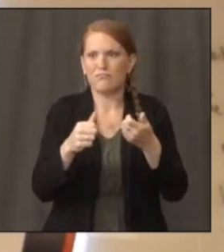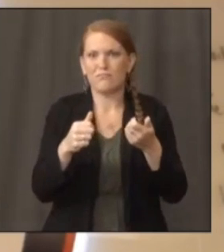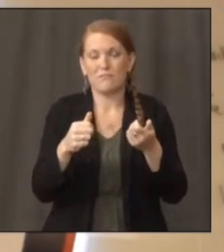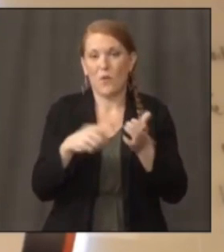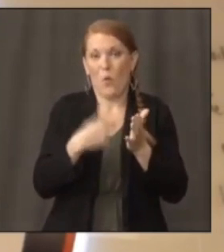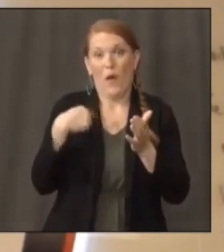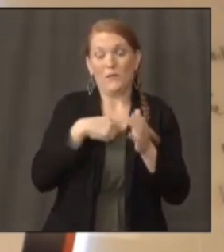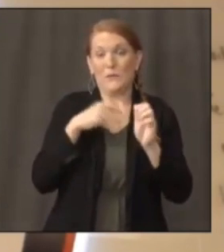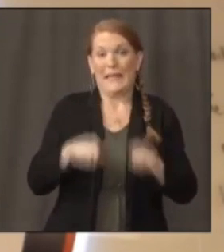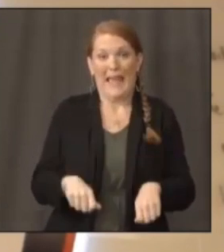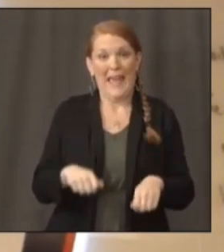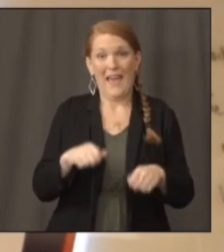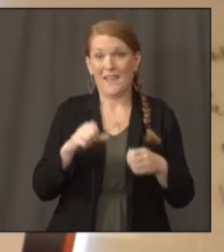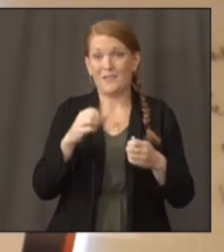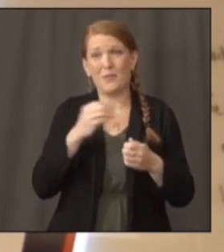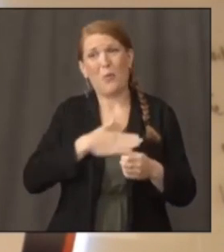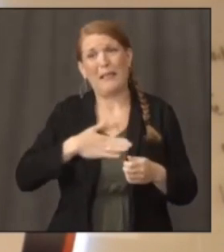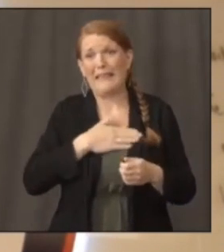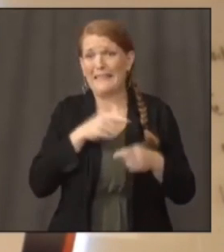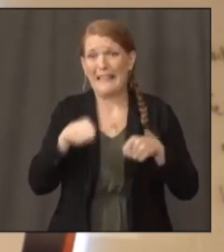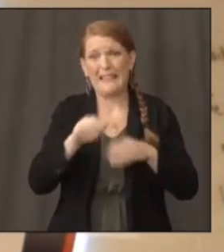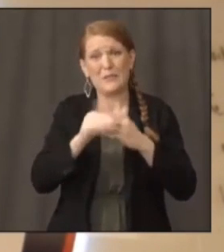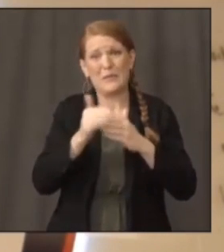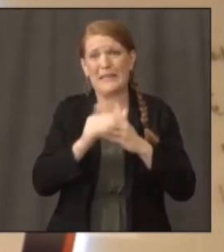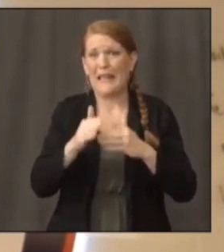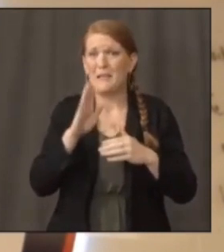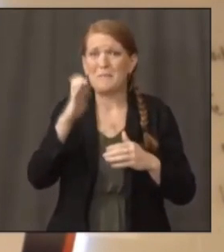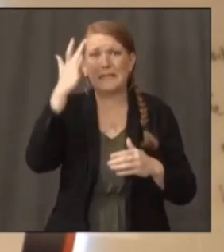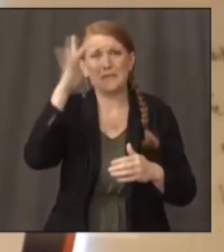possible. So be smart this Labor Day weekend.